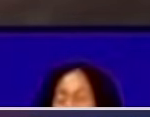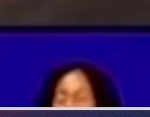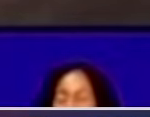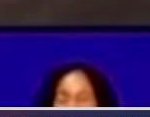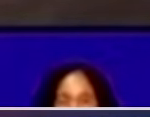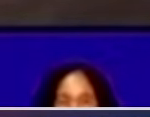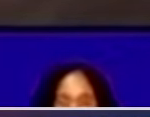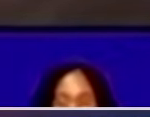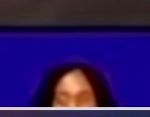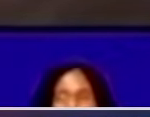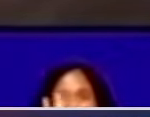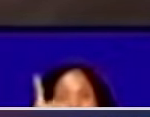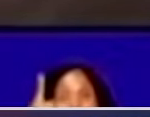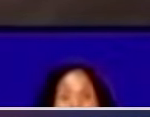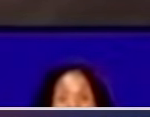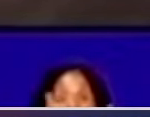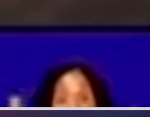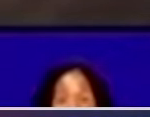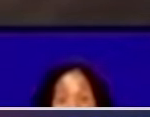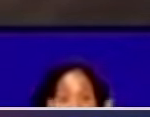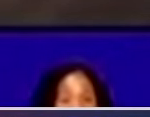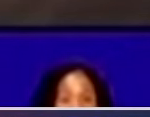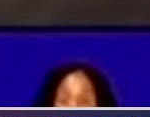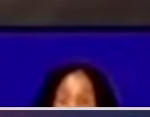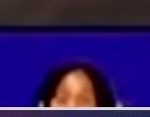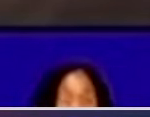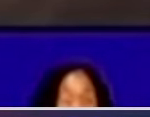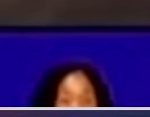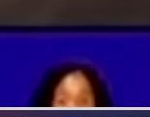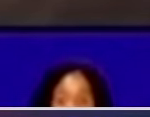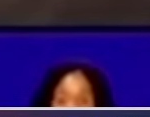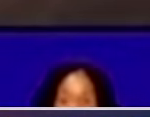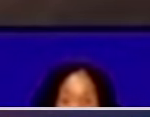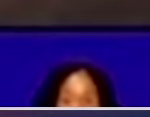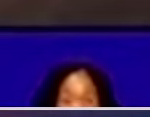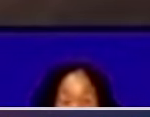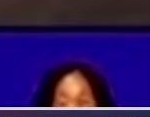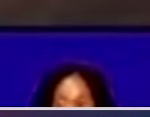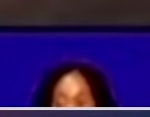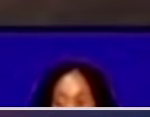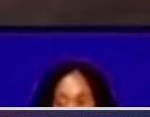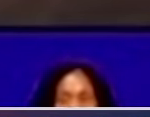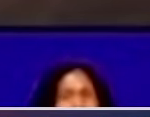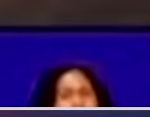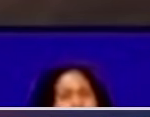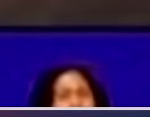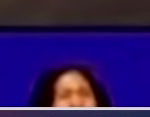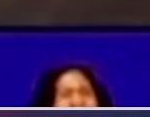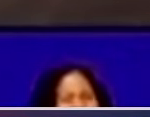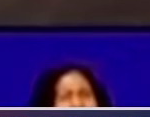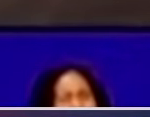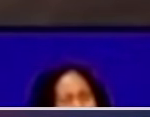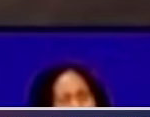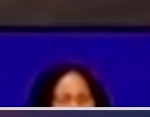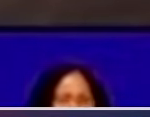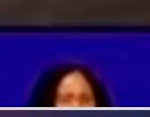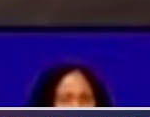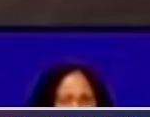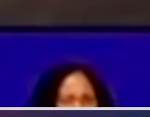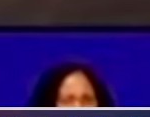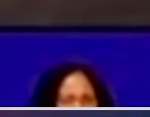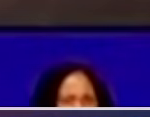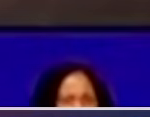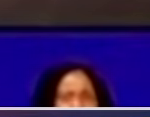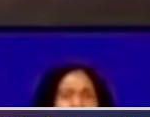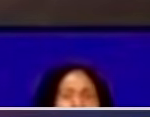across 5 different departments. And if that wasn't enough to get rid of her, surely her despicable attack